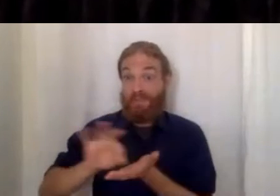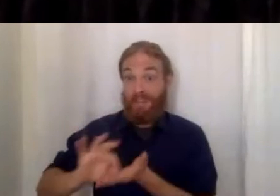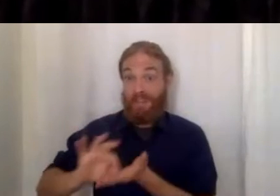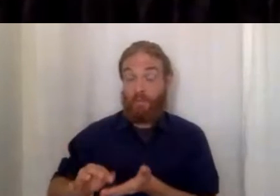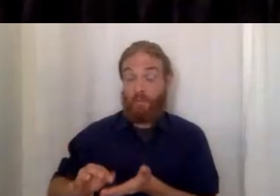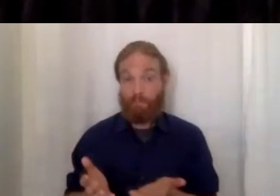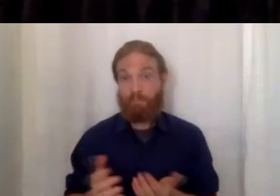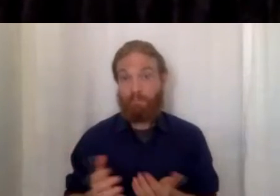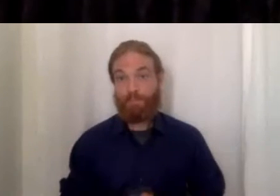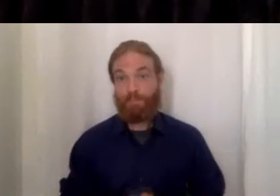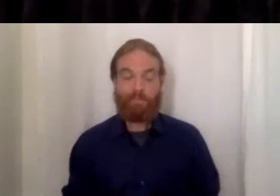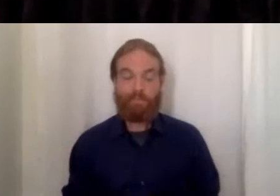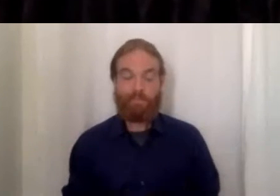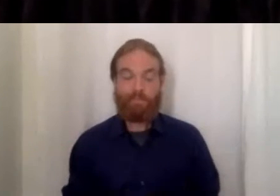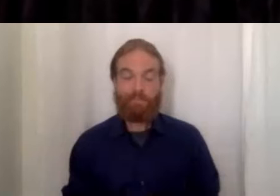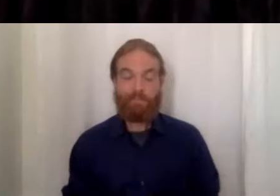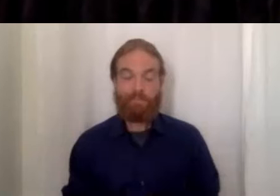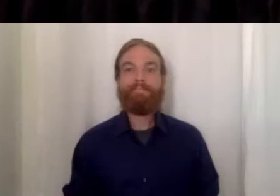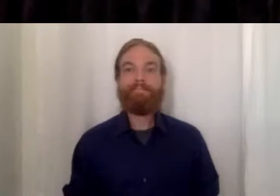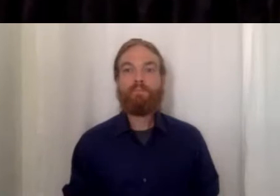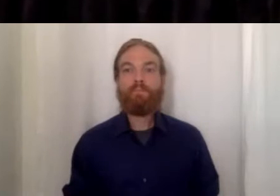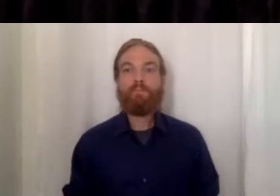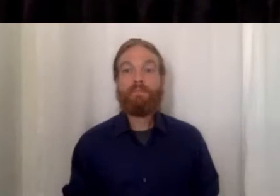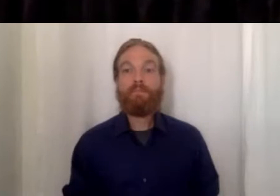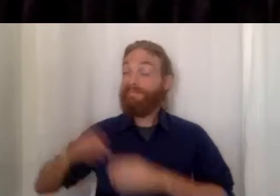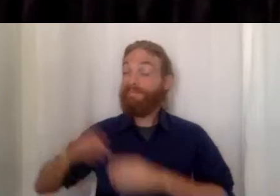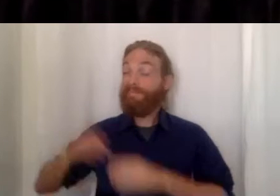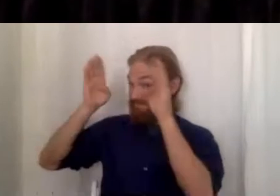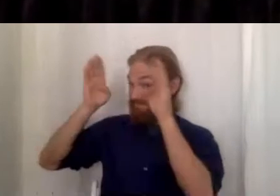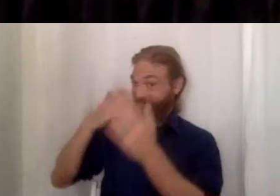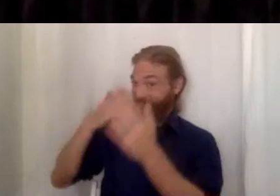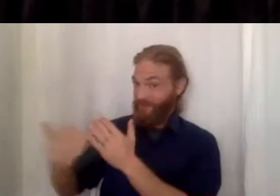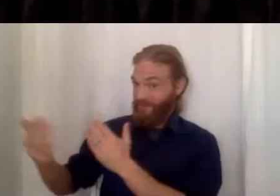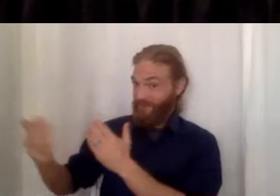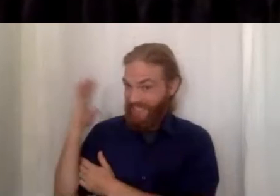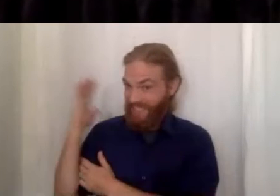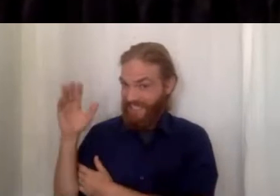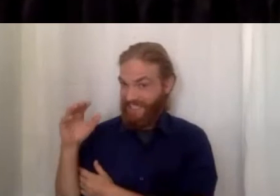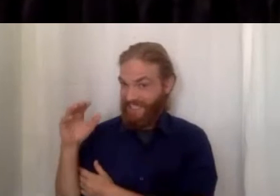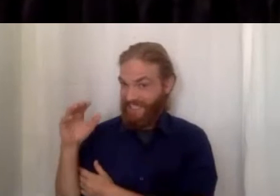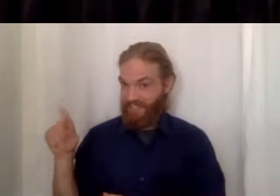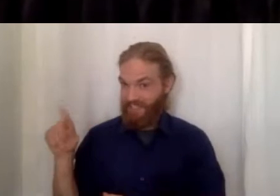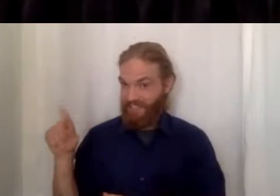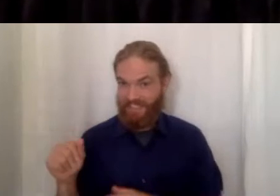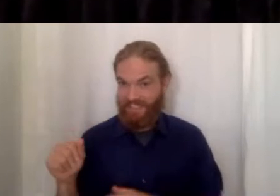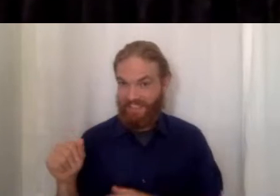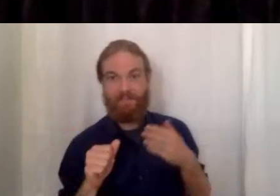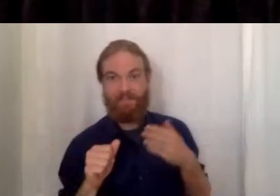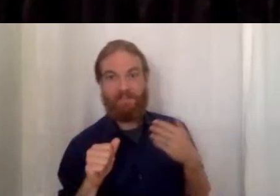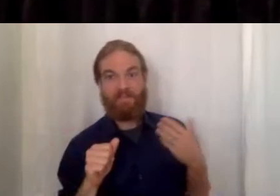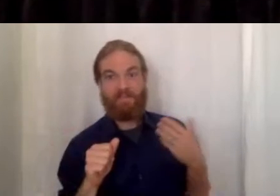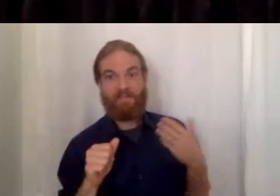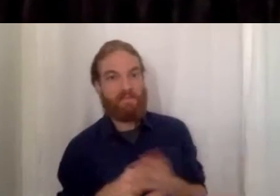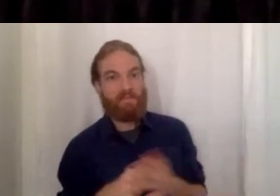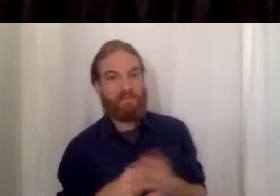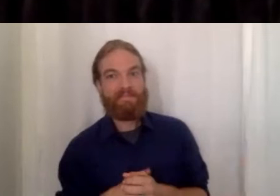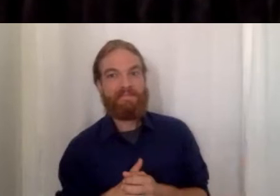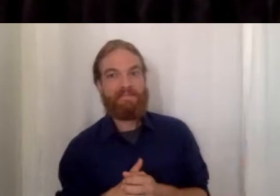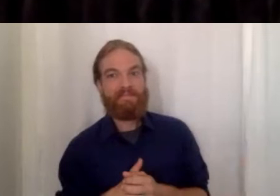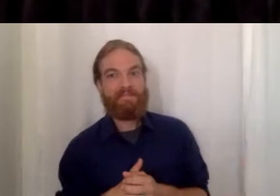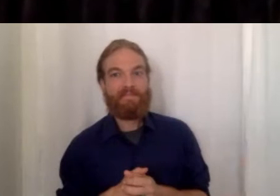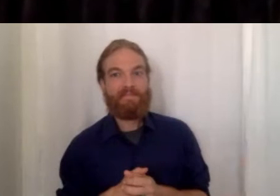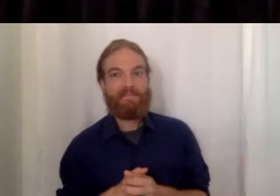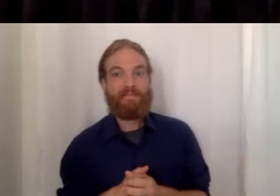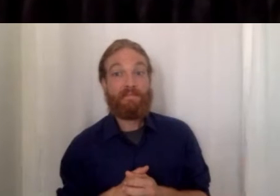Hello, good morning. I'm Brenda Heimbach, the Health Services Division Director. And El Paso County Public Health continues to engage in